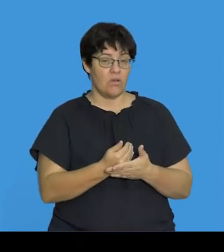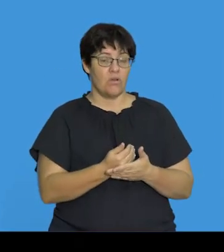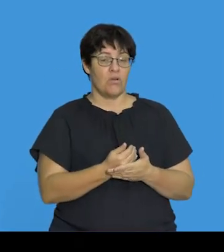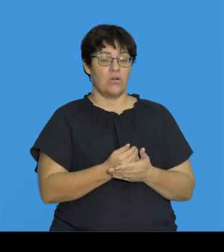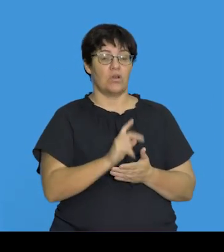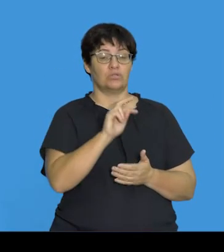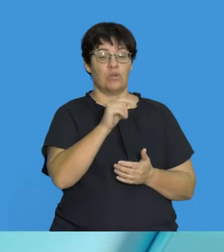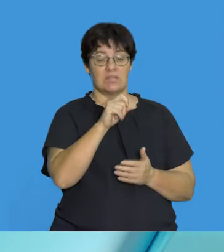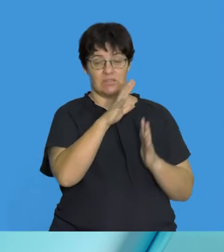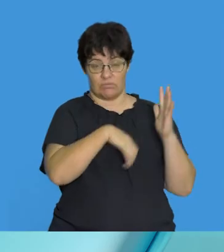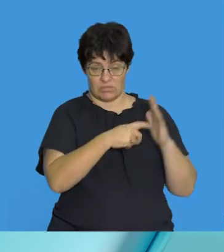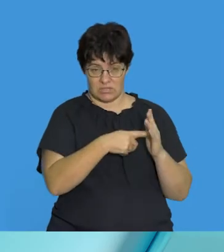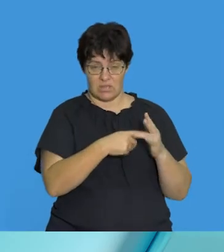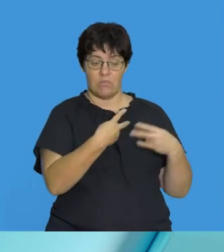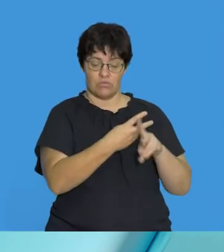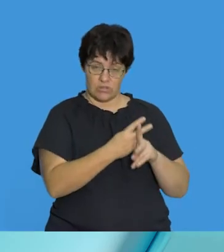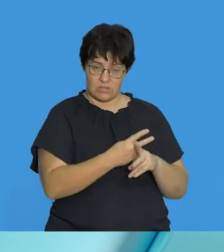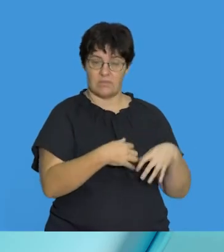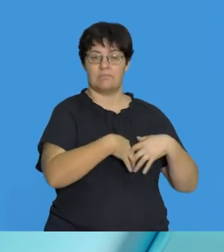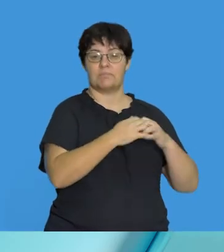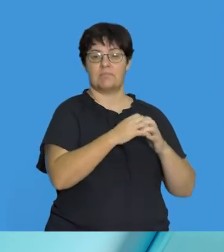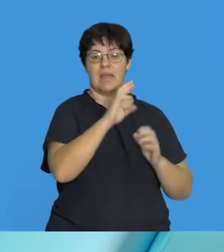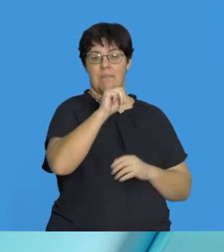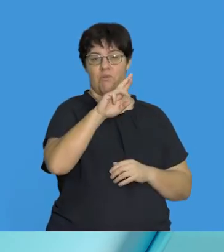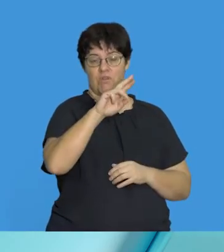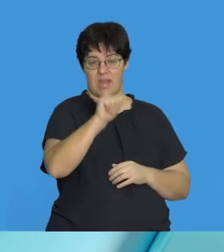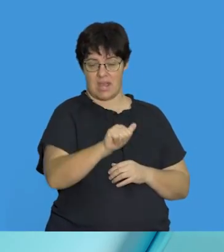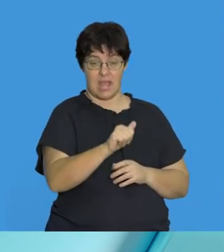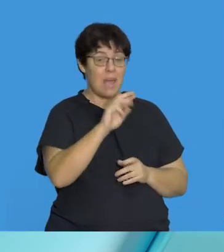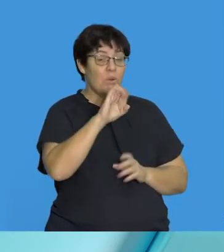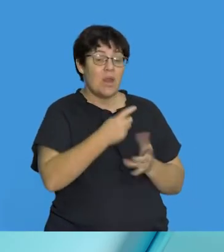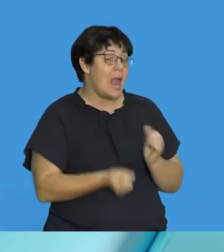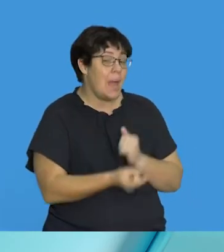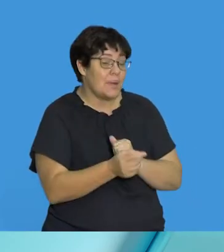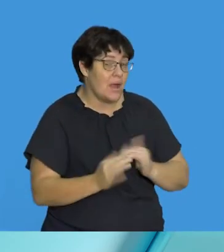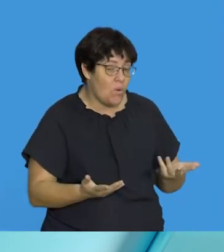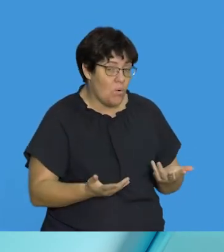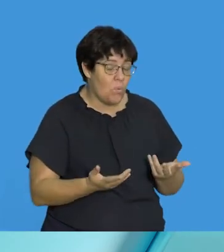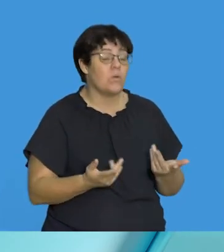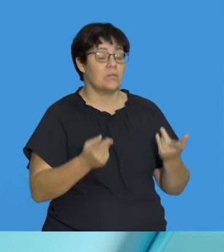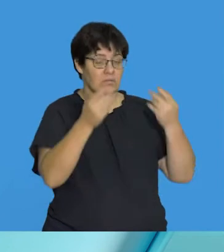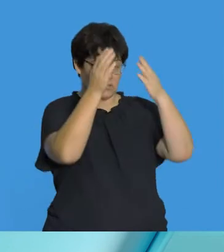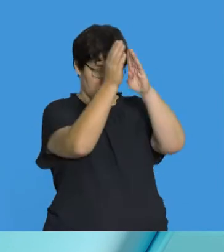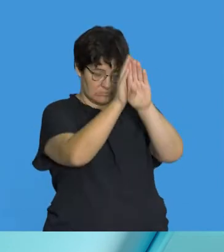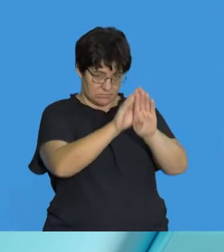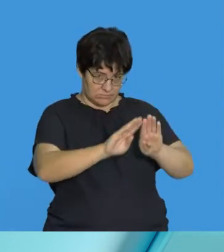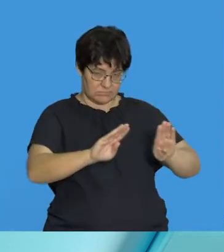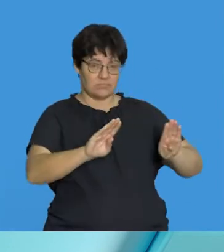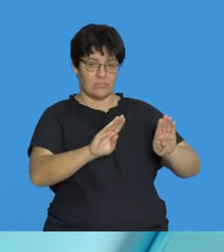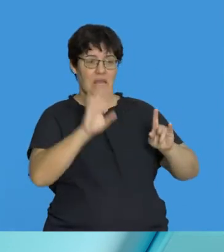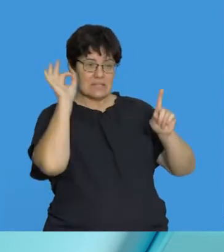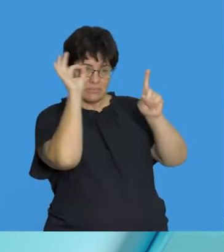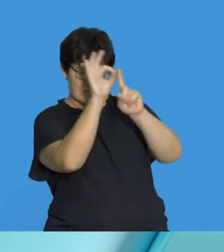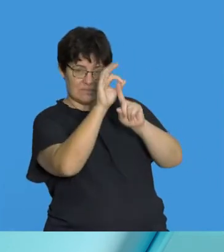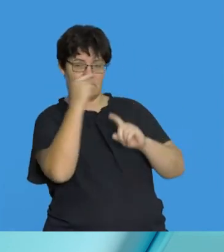of transcription, transcription is the production of mRNA. In order for that to happen, the cell and the nucleus will